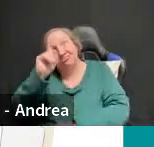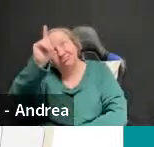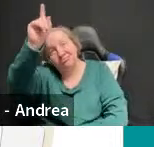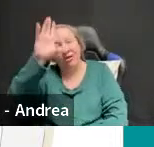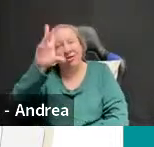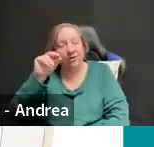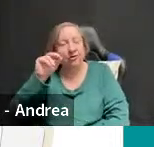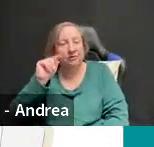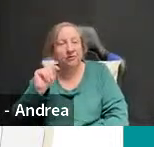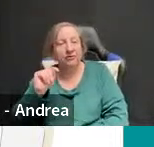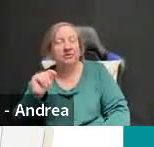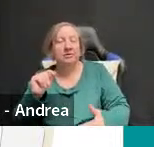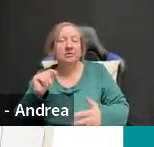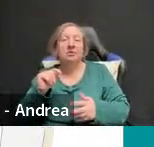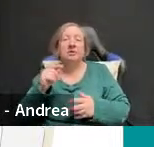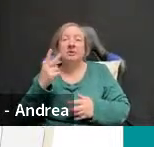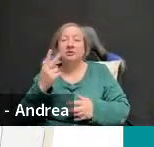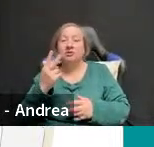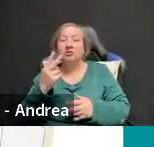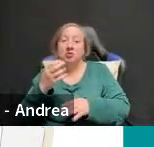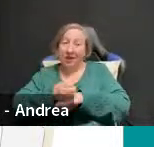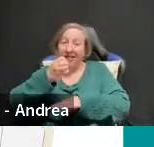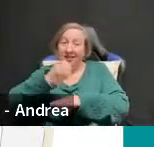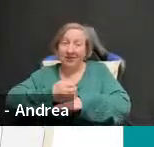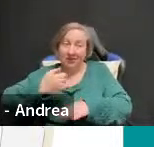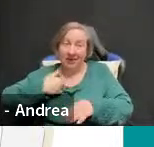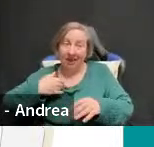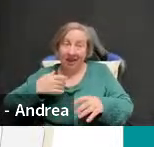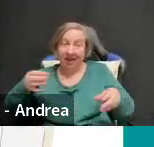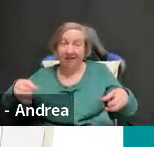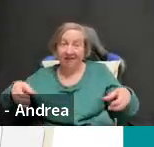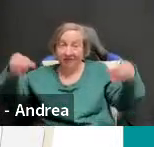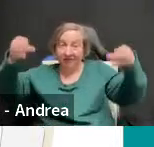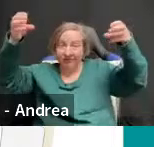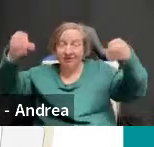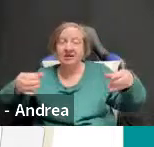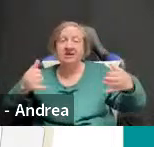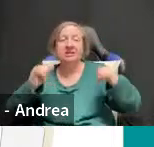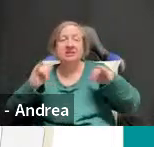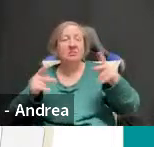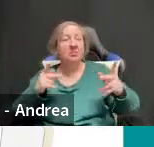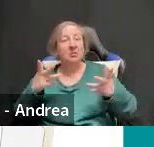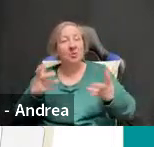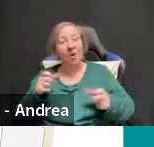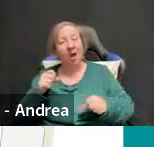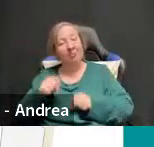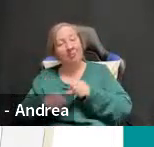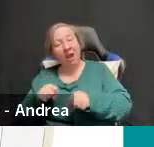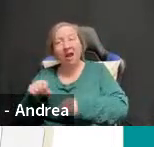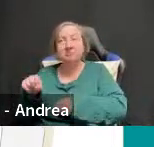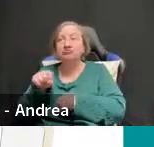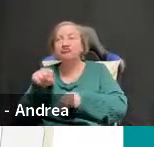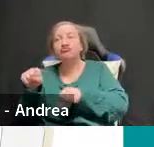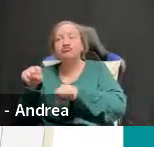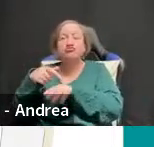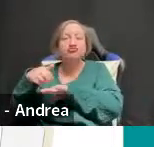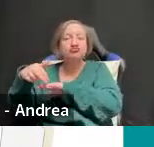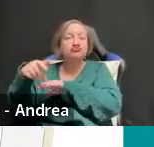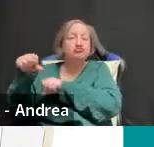of having 2 elevators is there will be people that want to wheel their bike up to